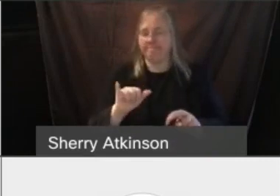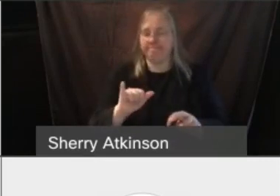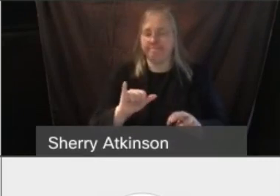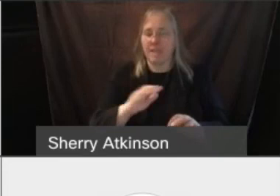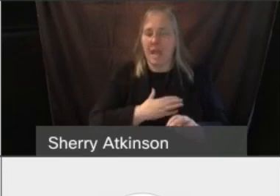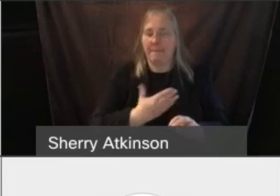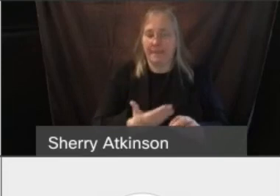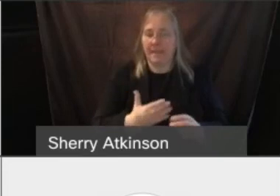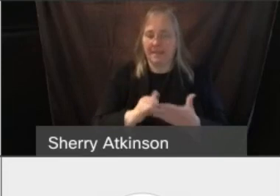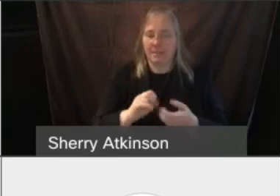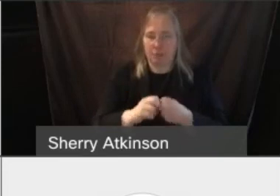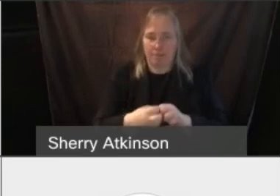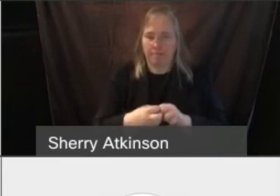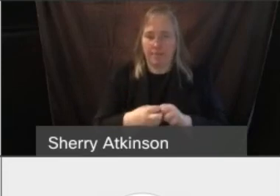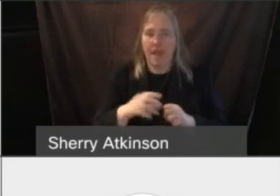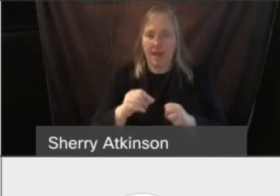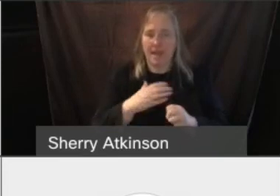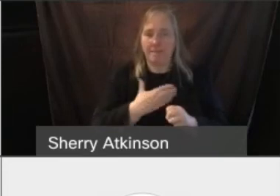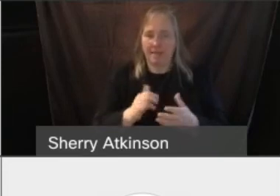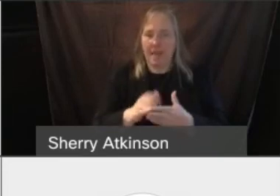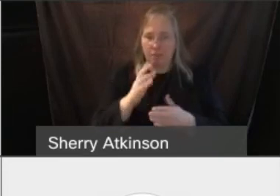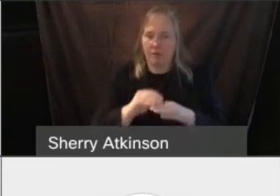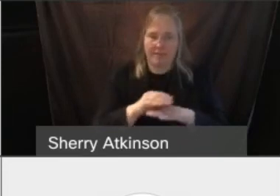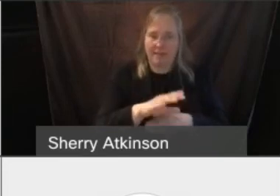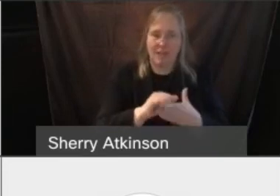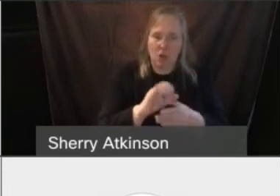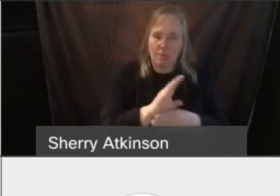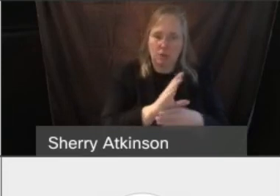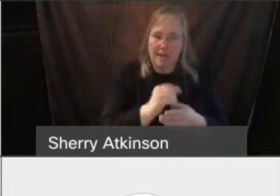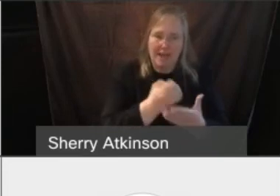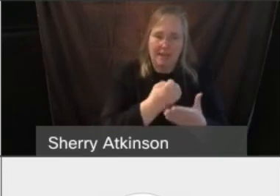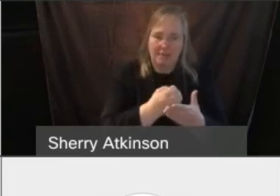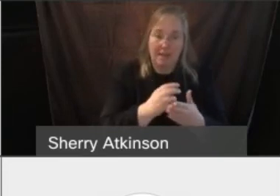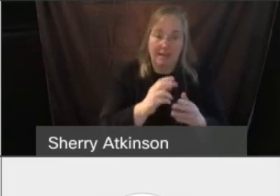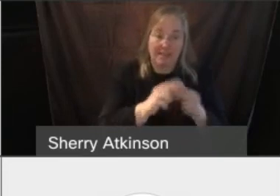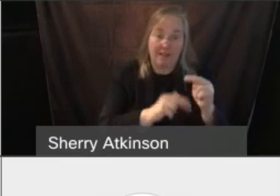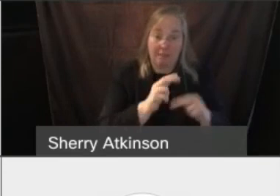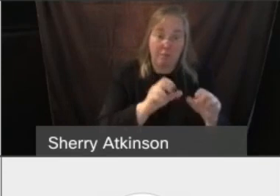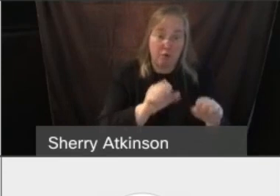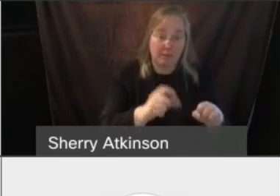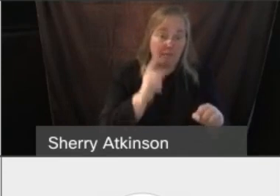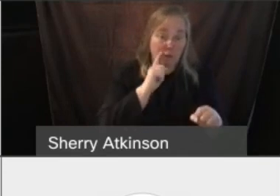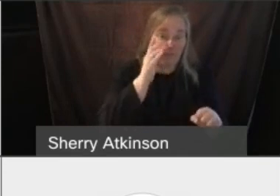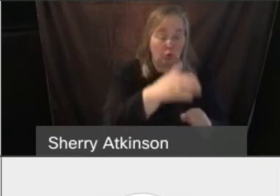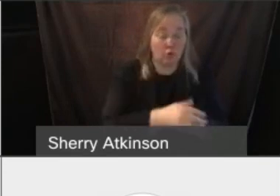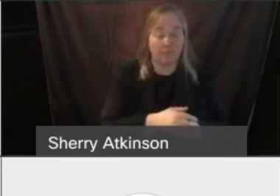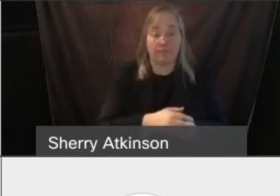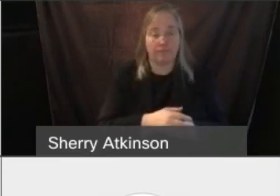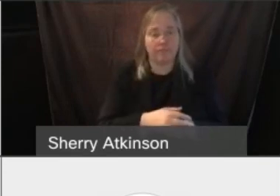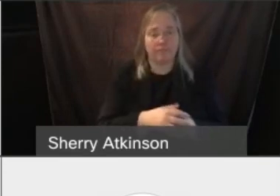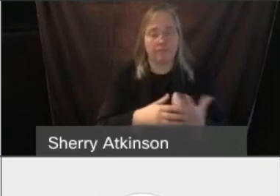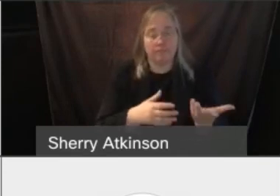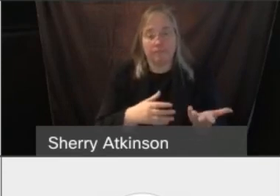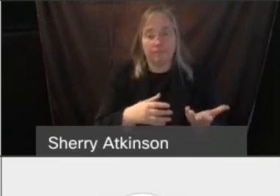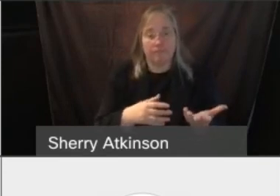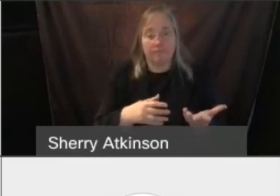to seep into their commercial and economic development prospects for the future. They haven't really taken it as